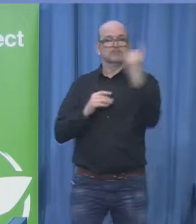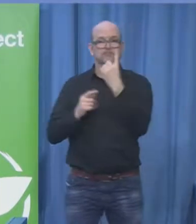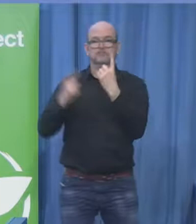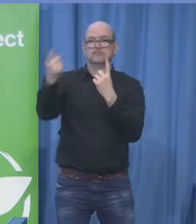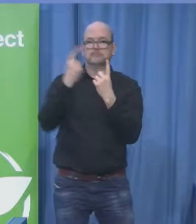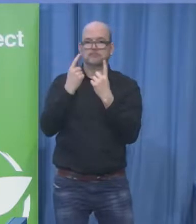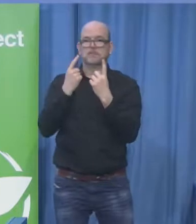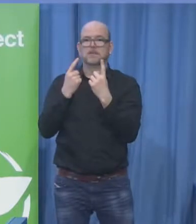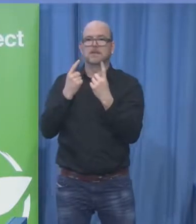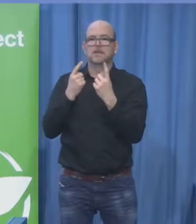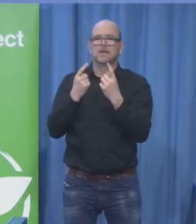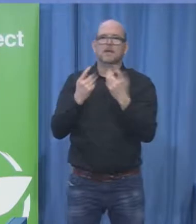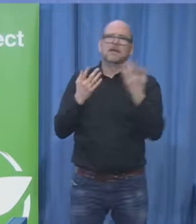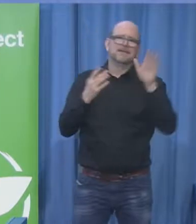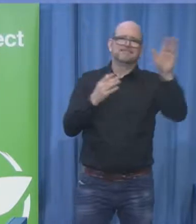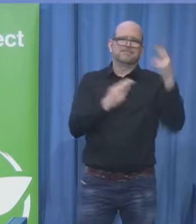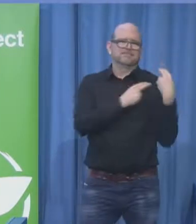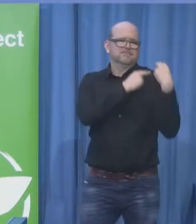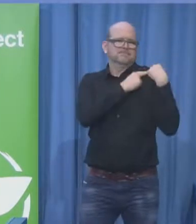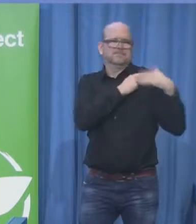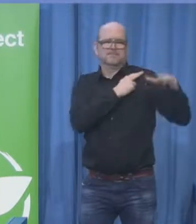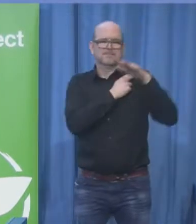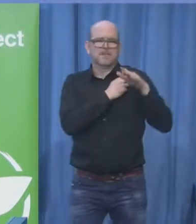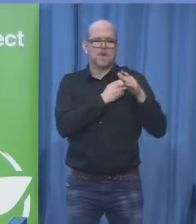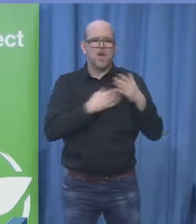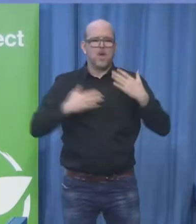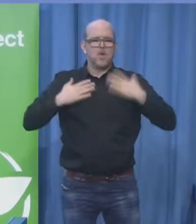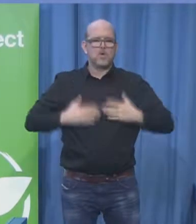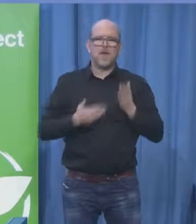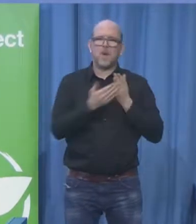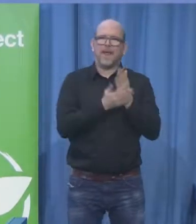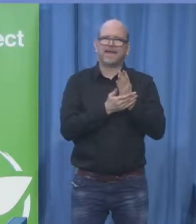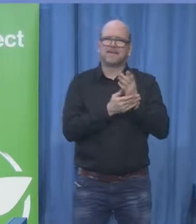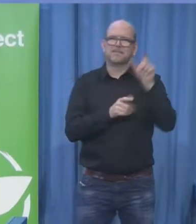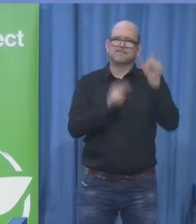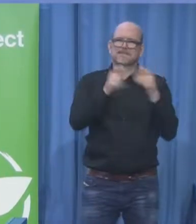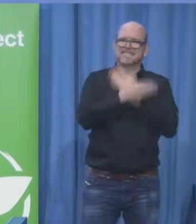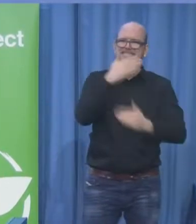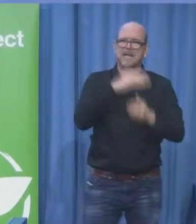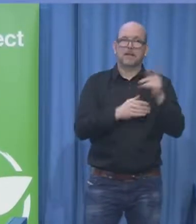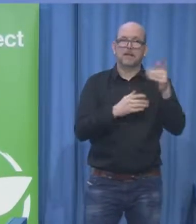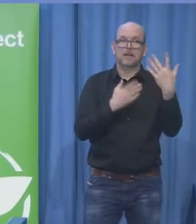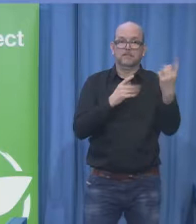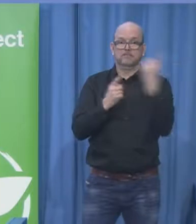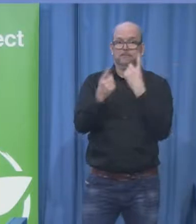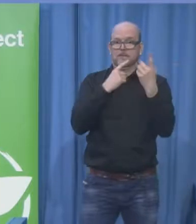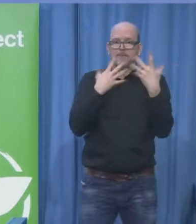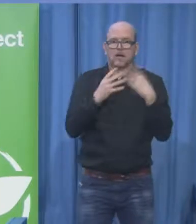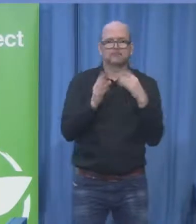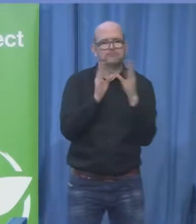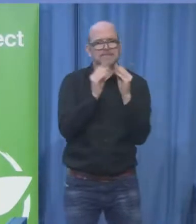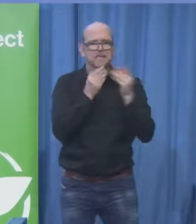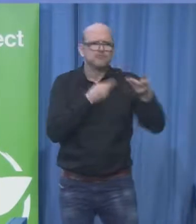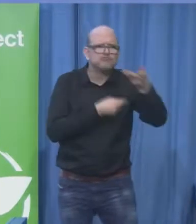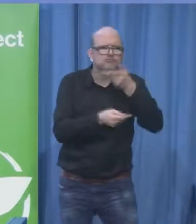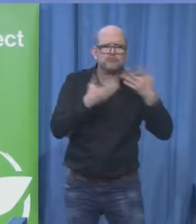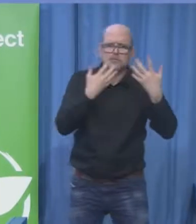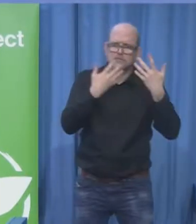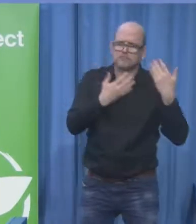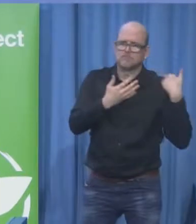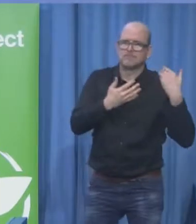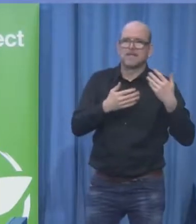course, yes, the Zero Project topic 2018, it will be